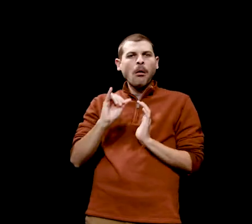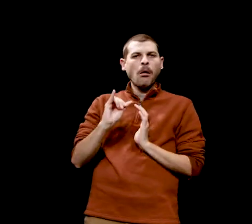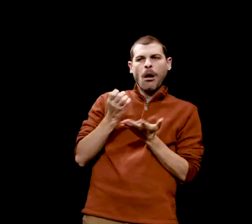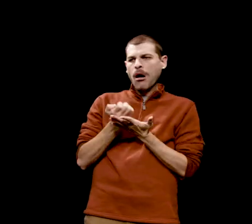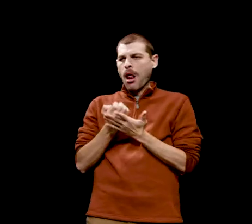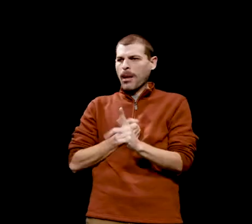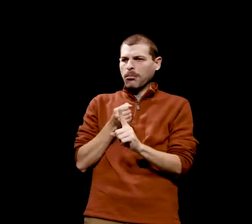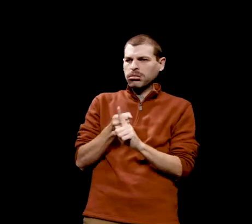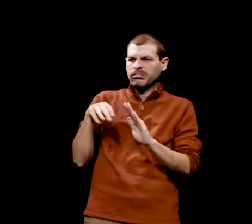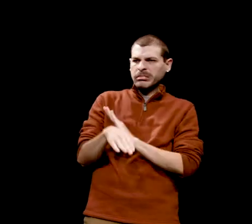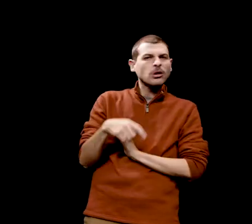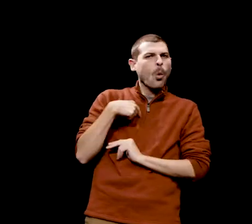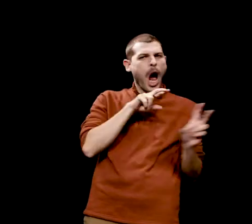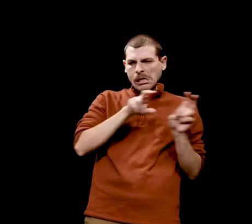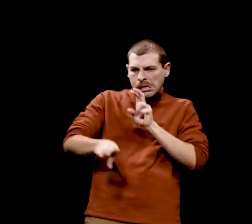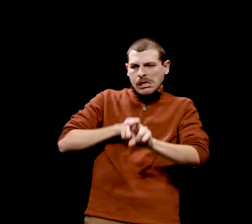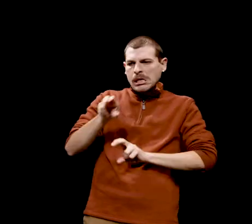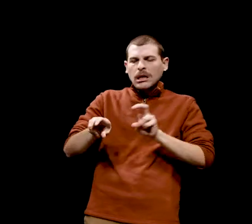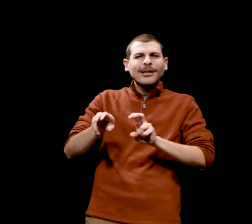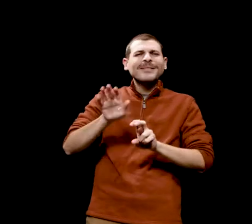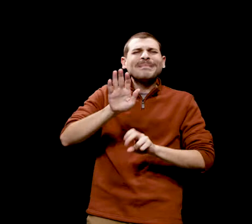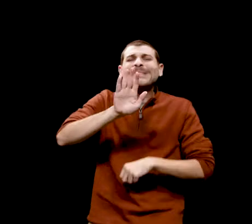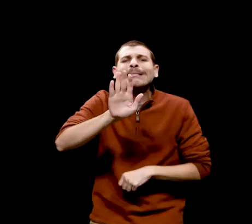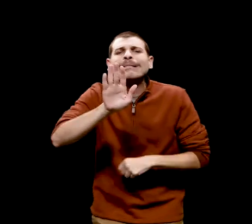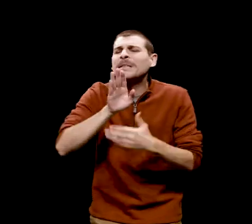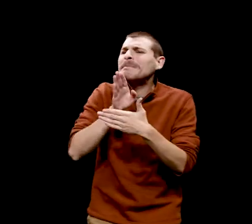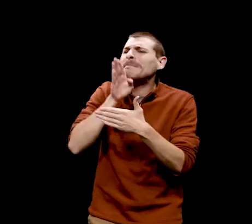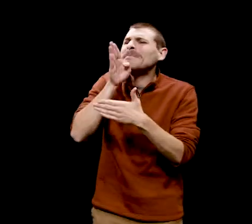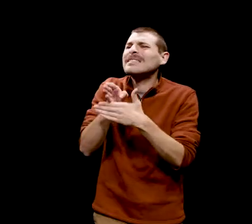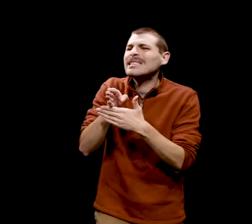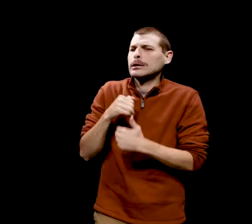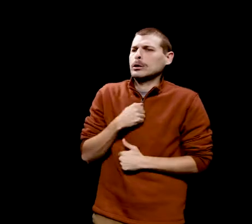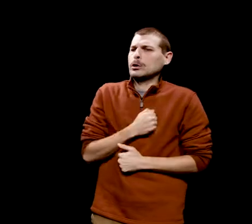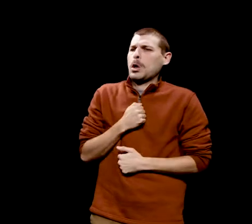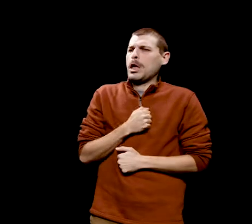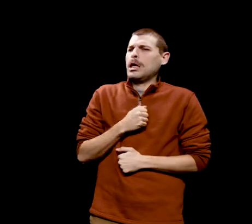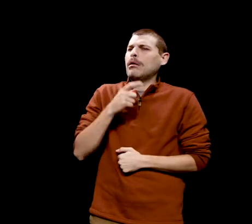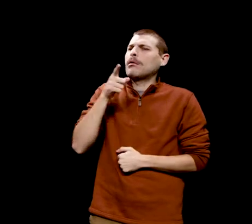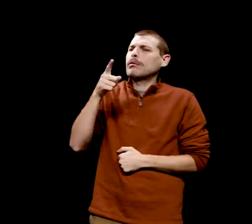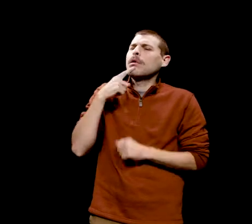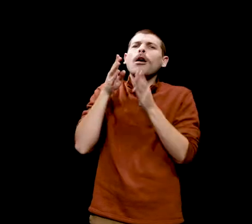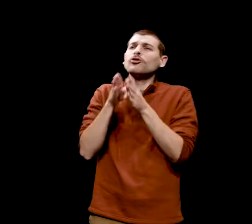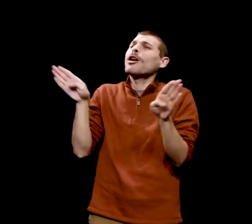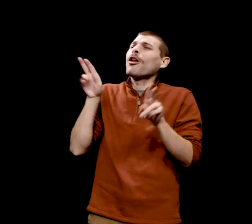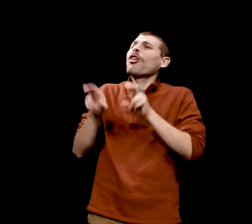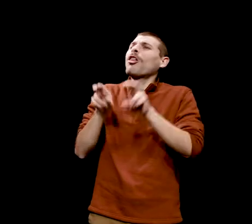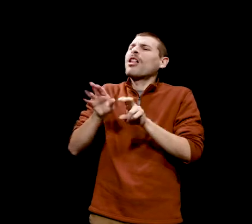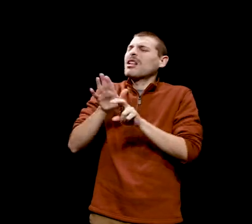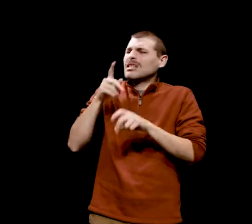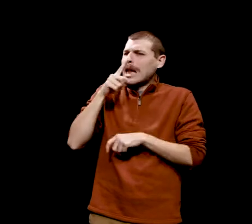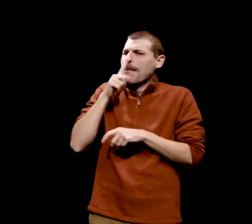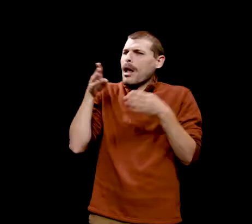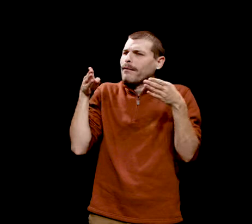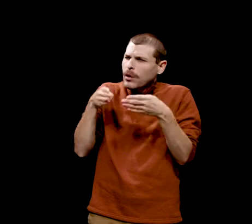worked specifically with the Housing Bureau. I just want you to frame this specifically towards Black Portlanders. Yeah,